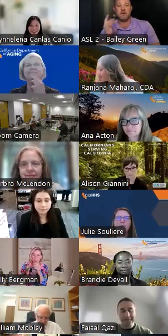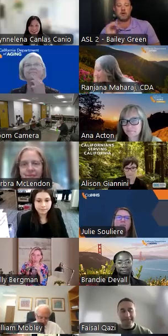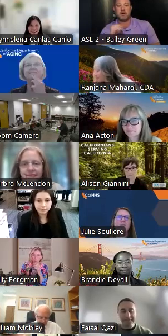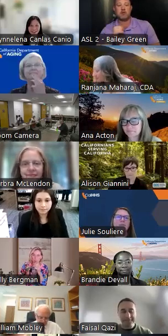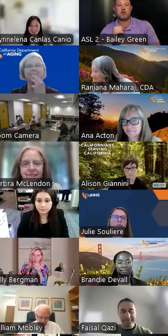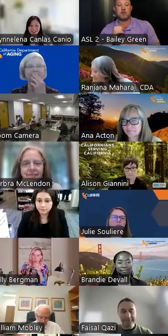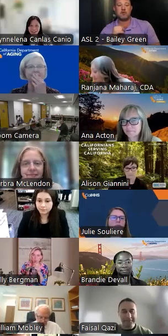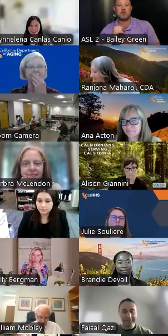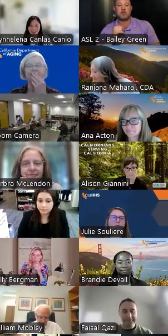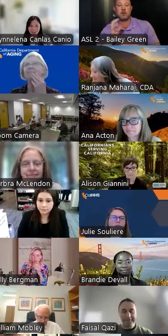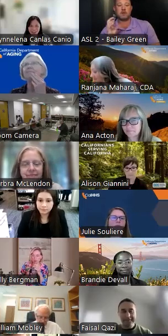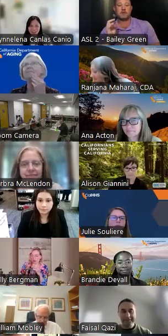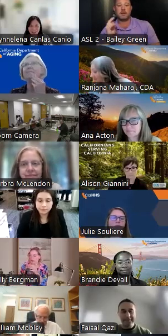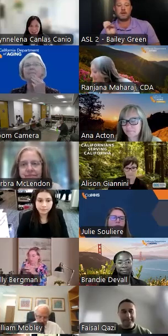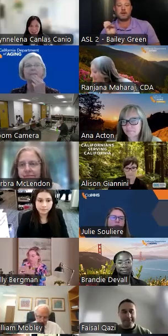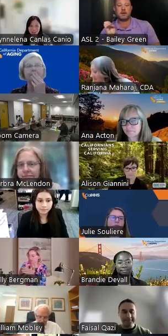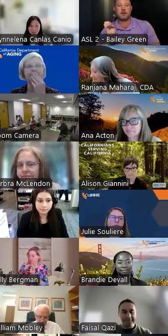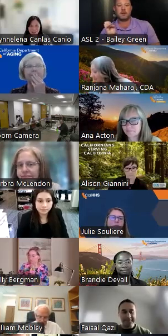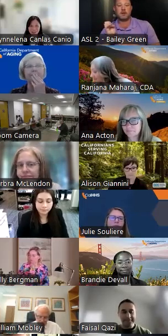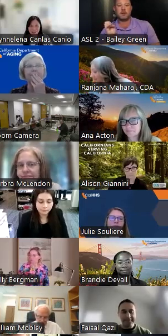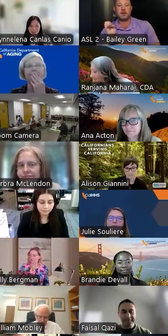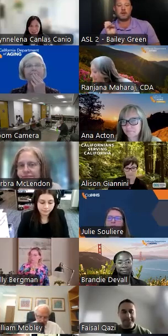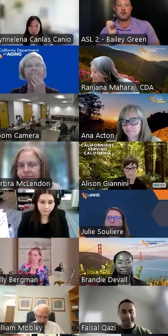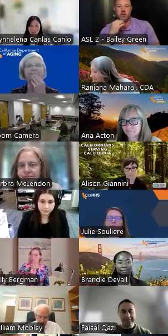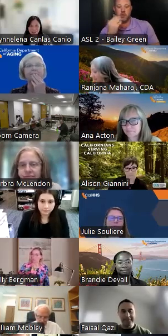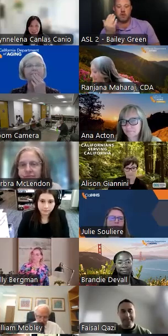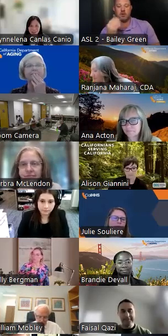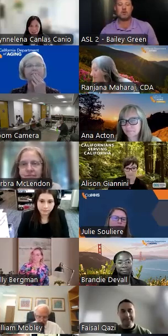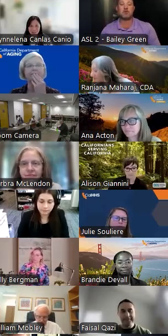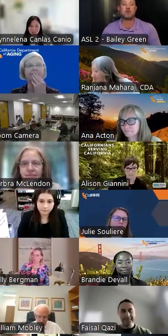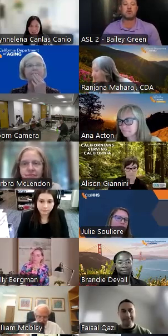Great. Celine. Morning, everyone.